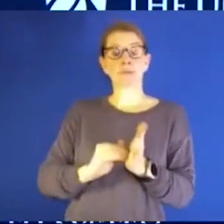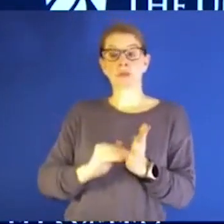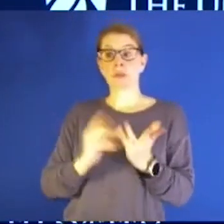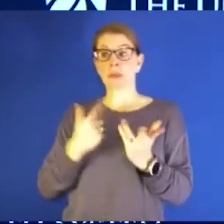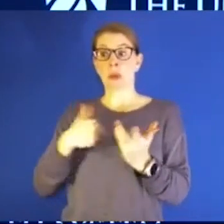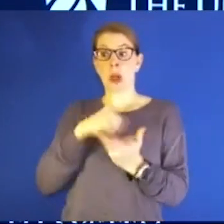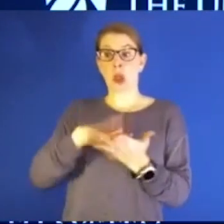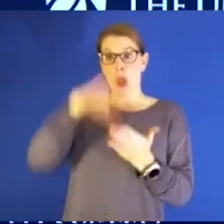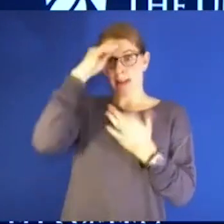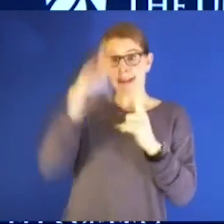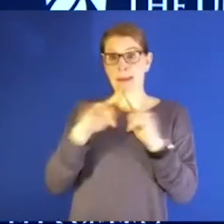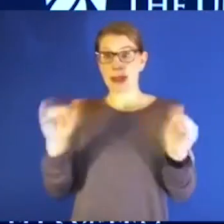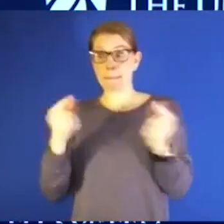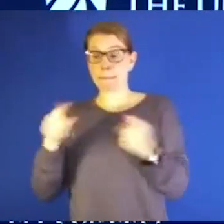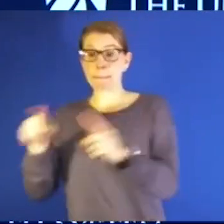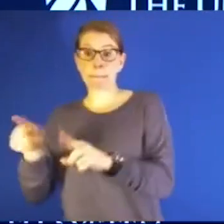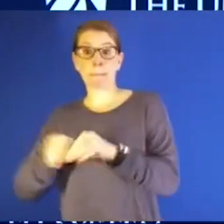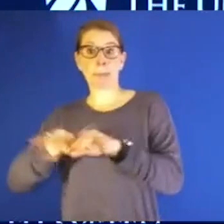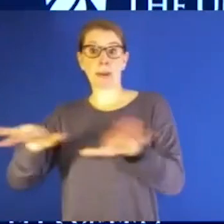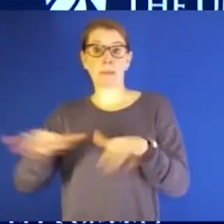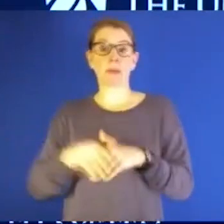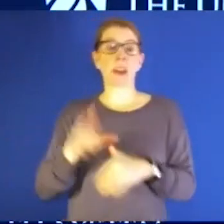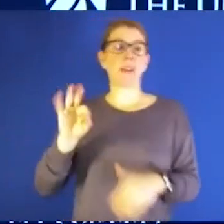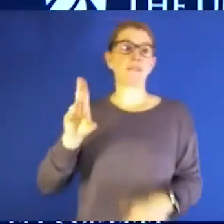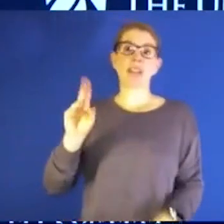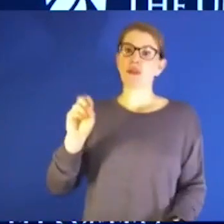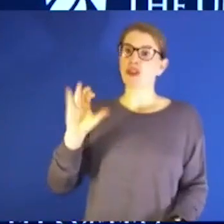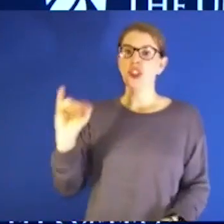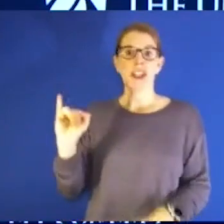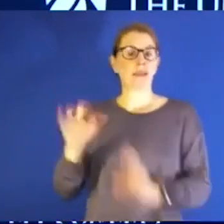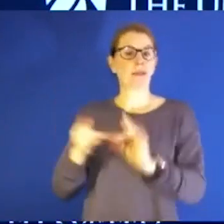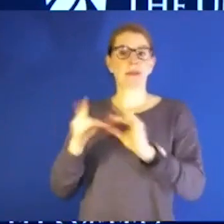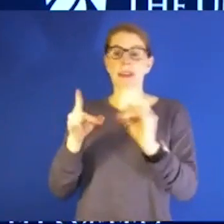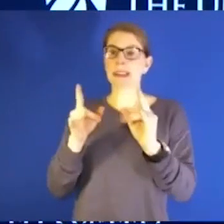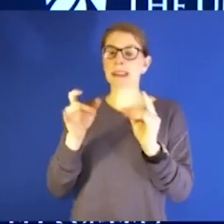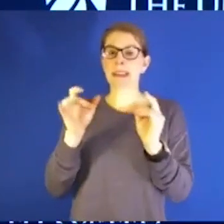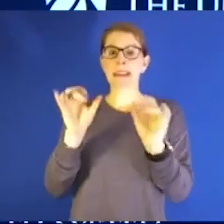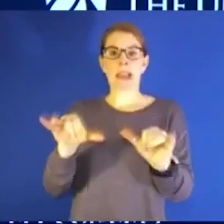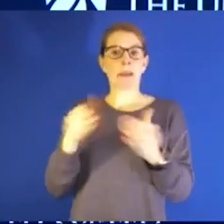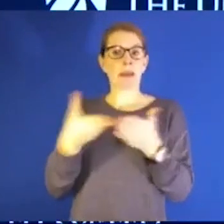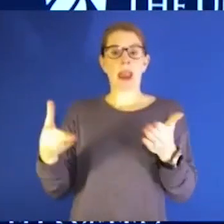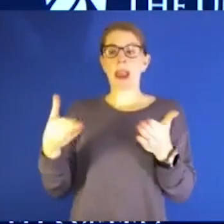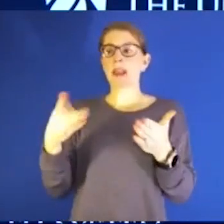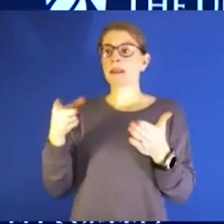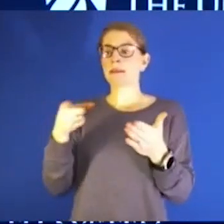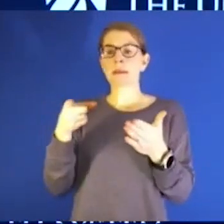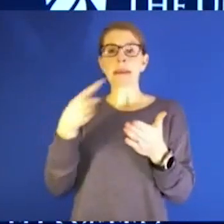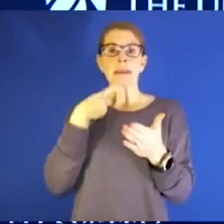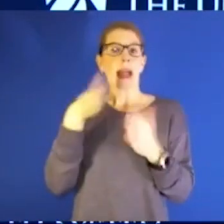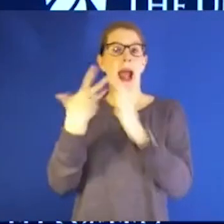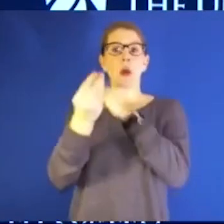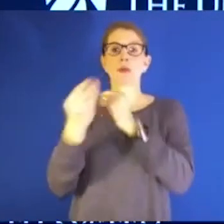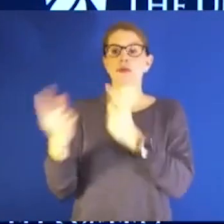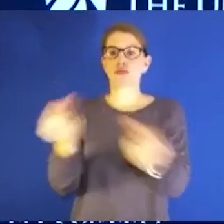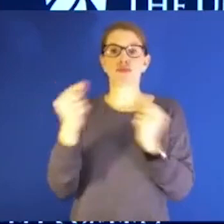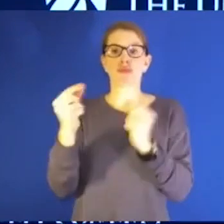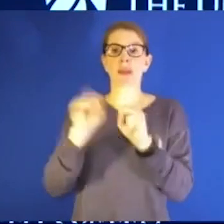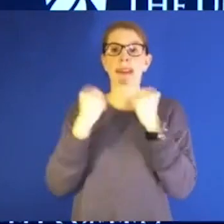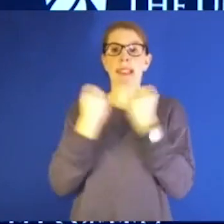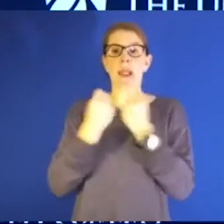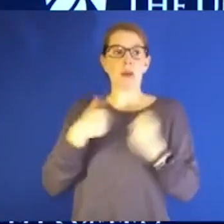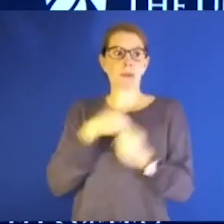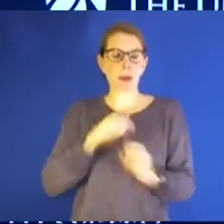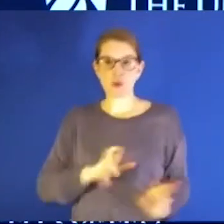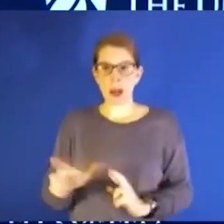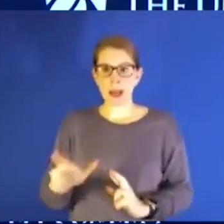it. We've heard Fauci say the same thing. It's going to be time to start going back out into society. So I think we all have to brace for doing that, trying to make sure